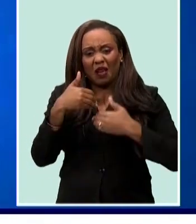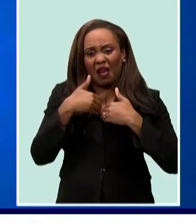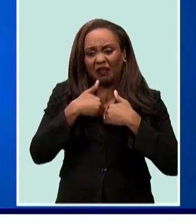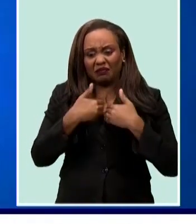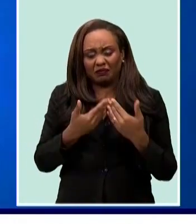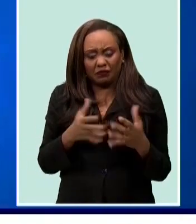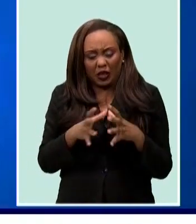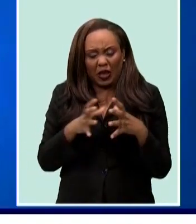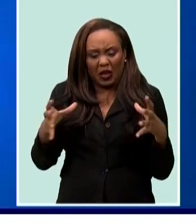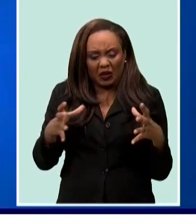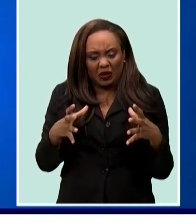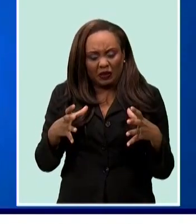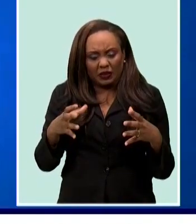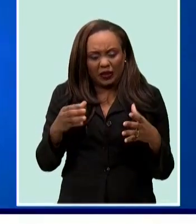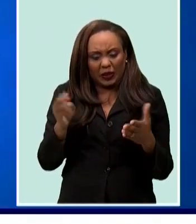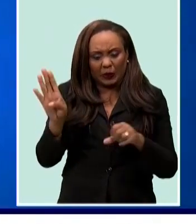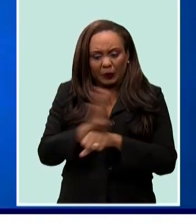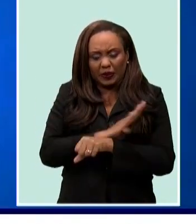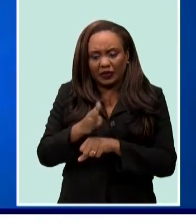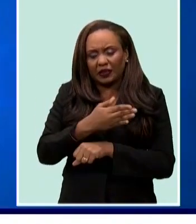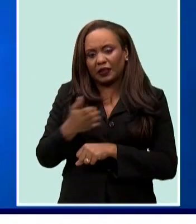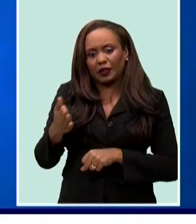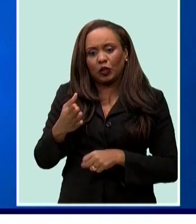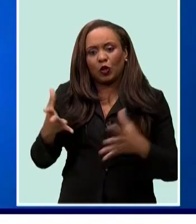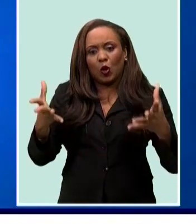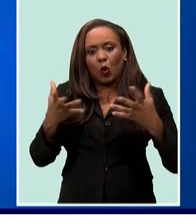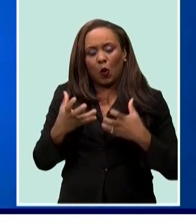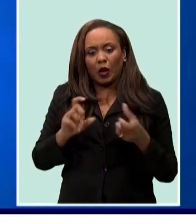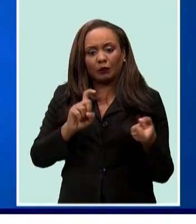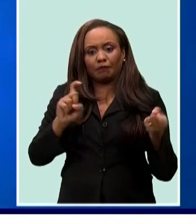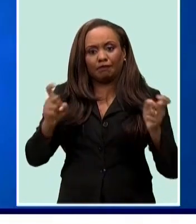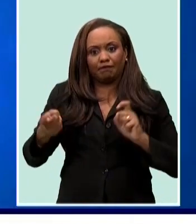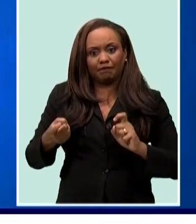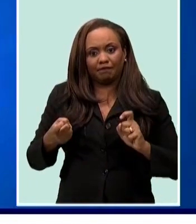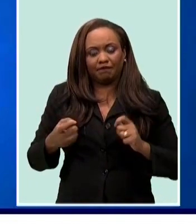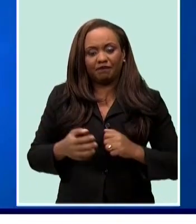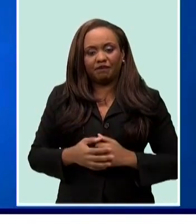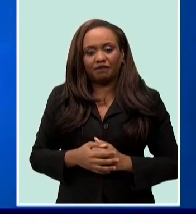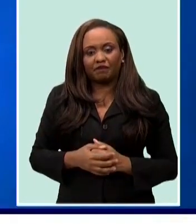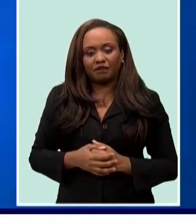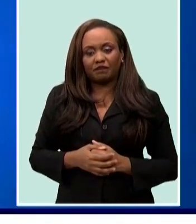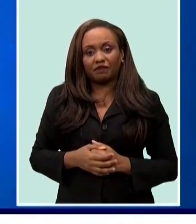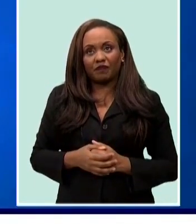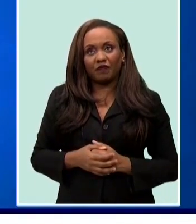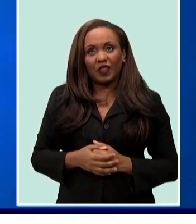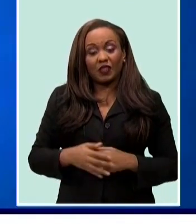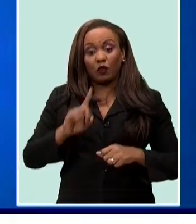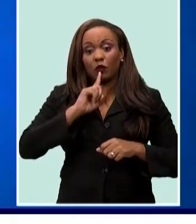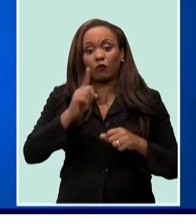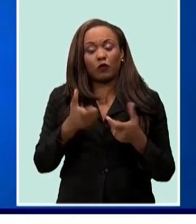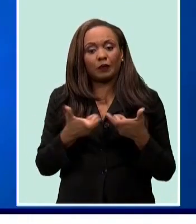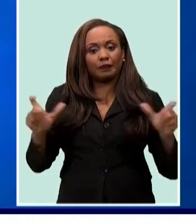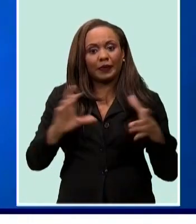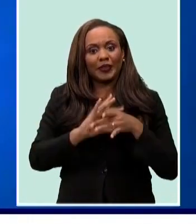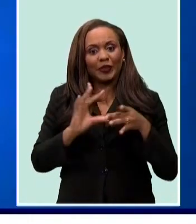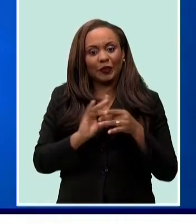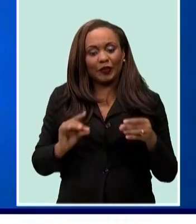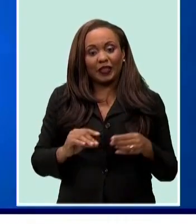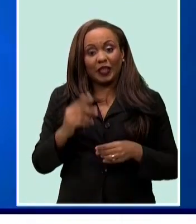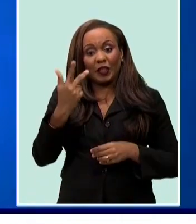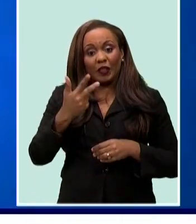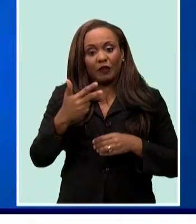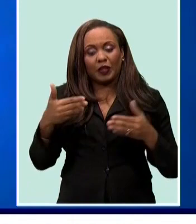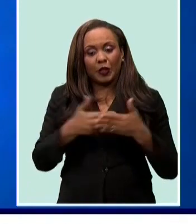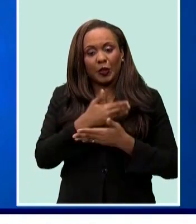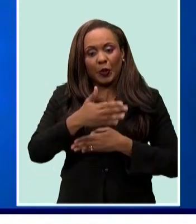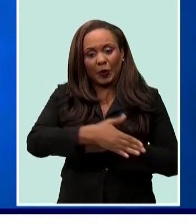was shut out and shut off from making money here at the Grantley Adams International Airport, Lisa. So that's a big story here tonight. 3 new gates